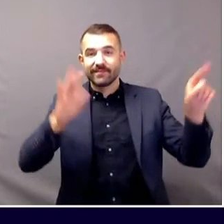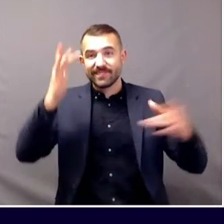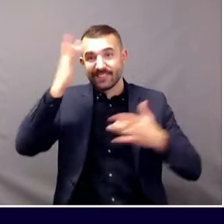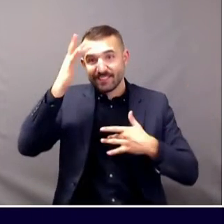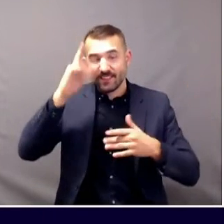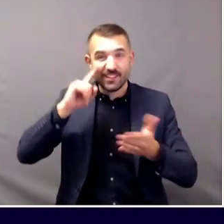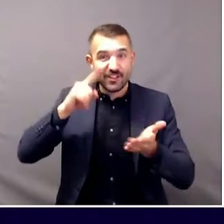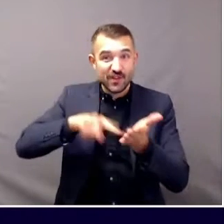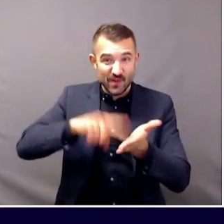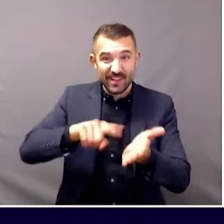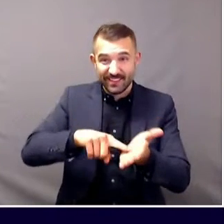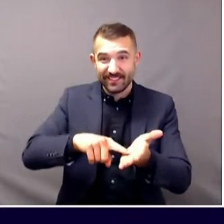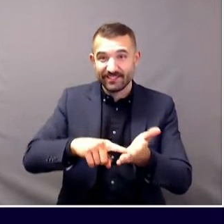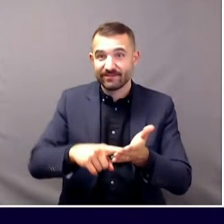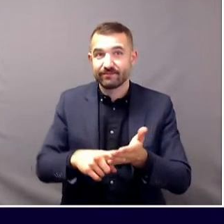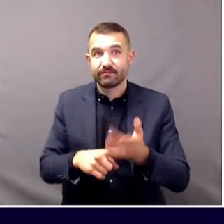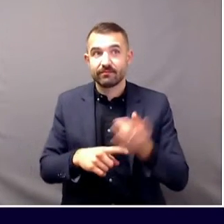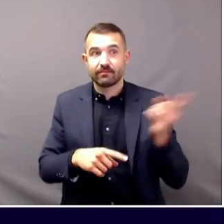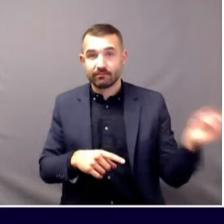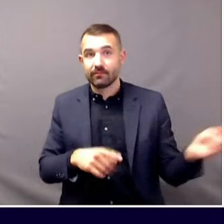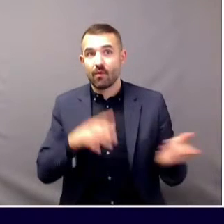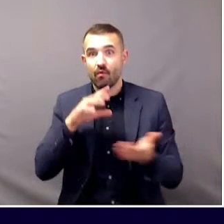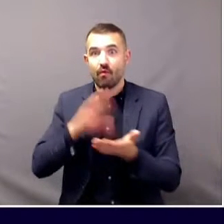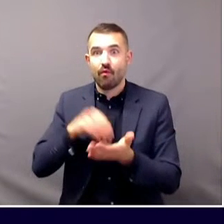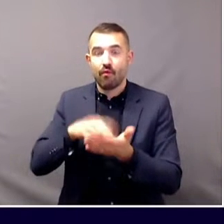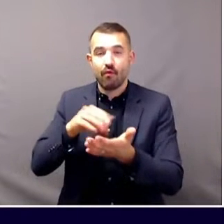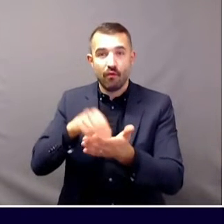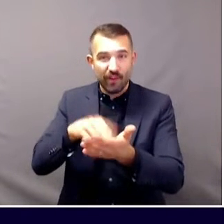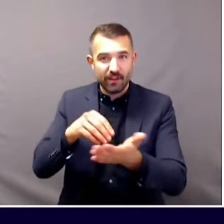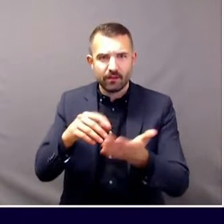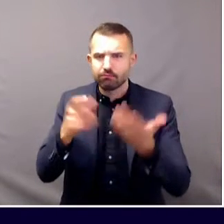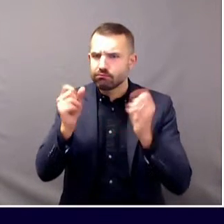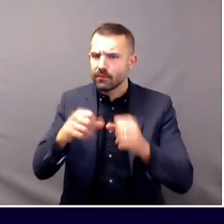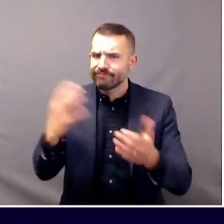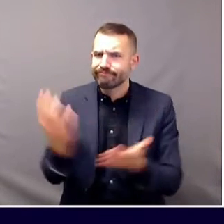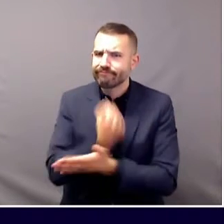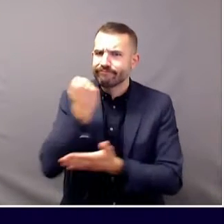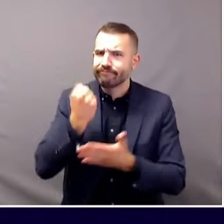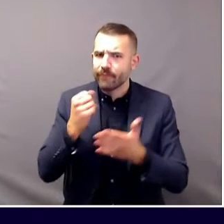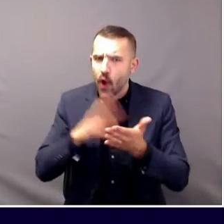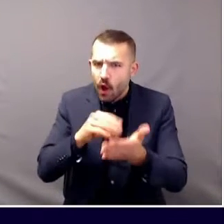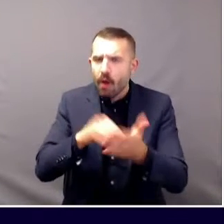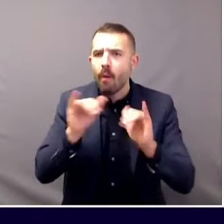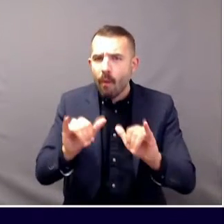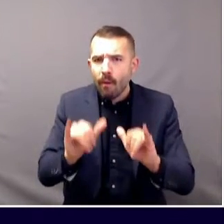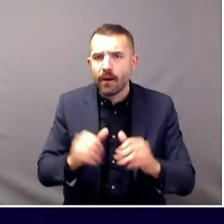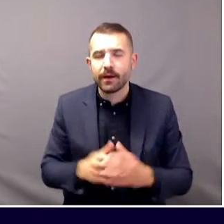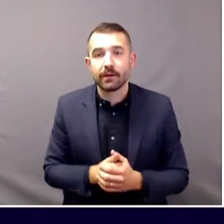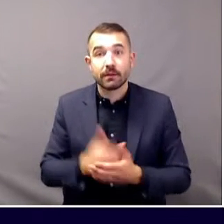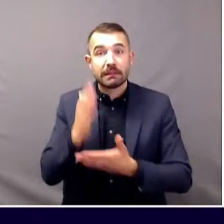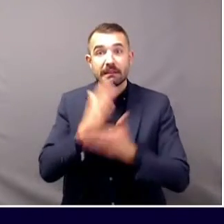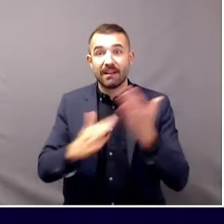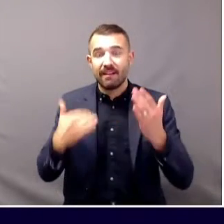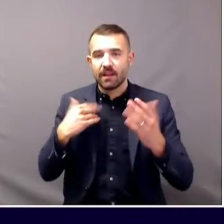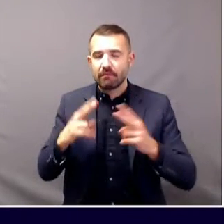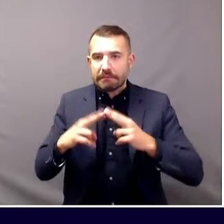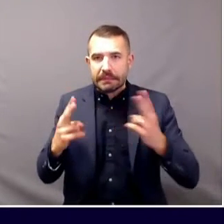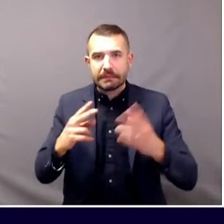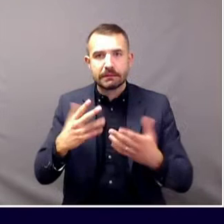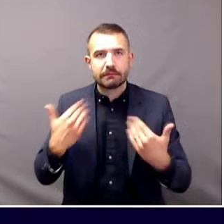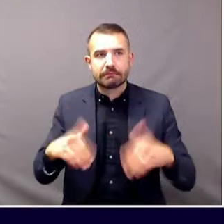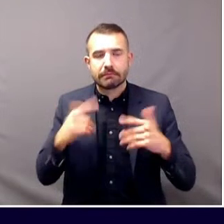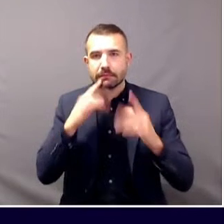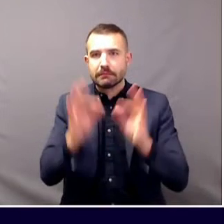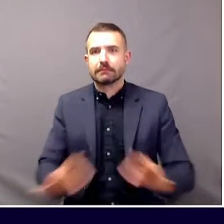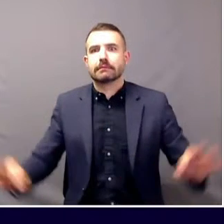of nuggets of information that are, I think, really, really useful. The first is